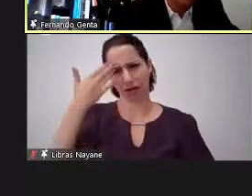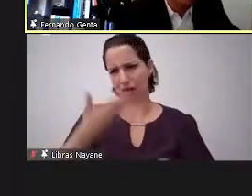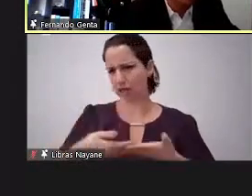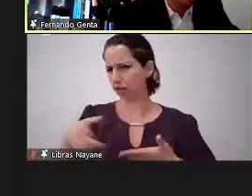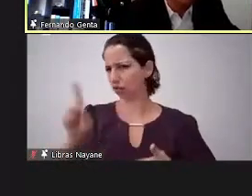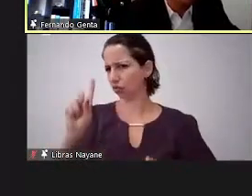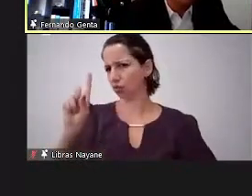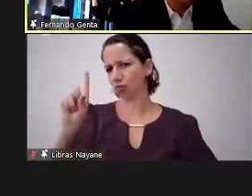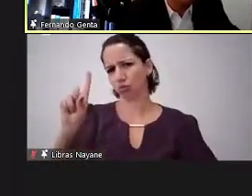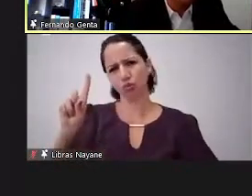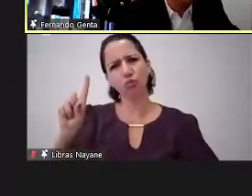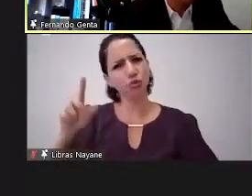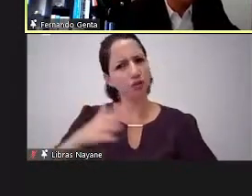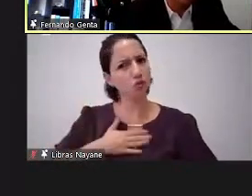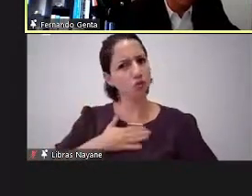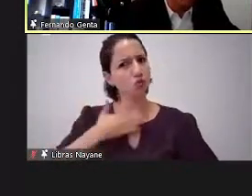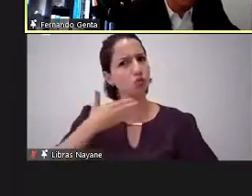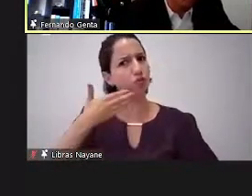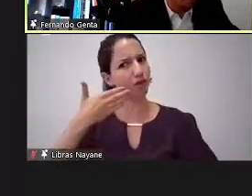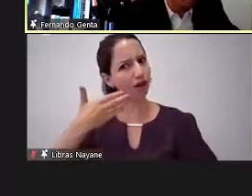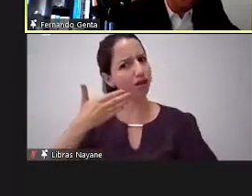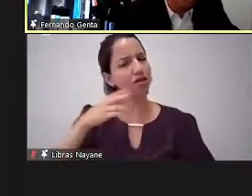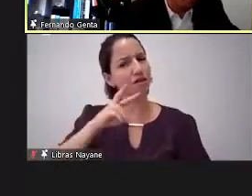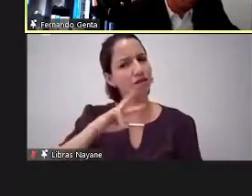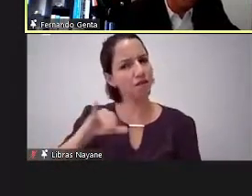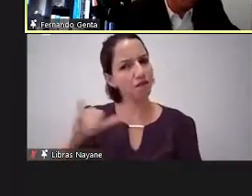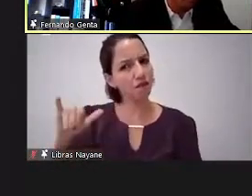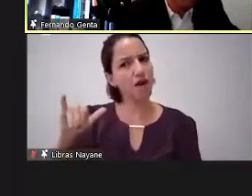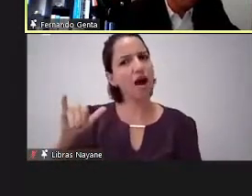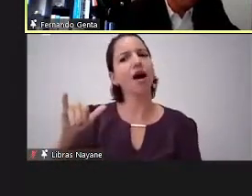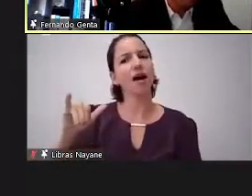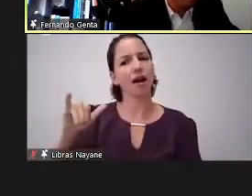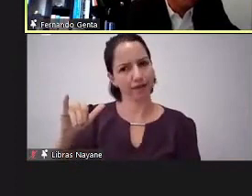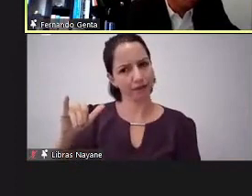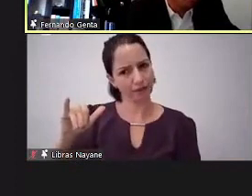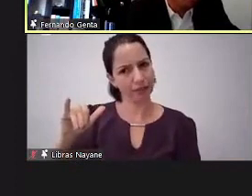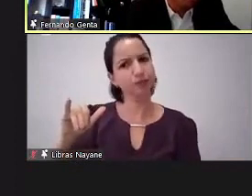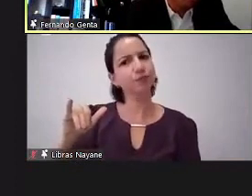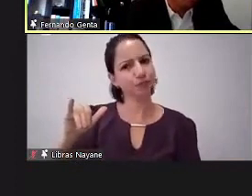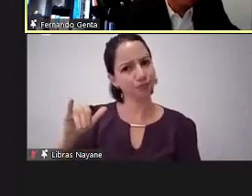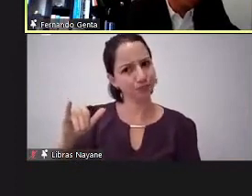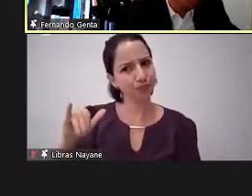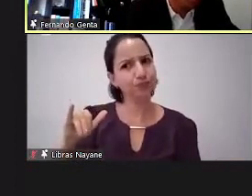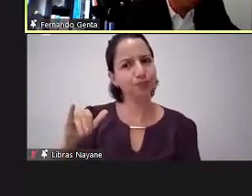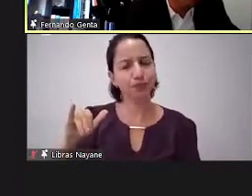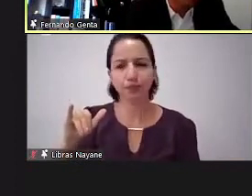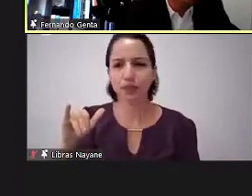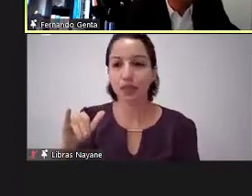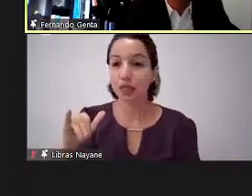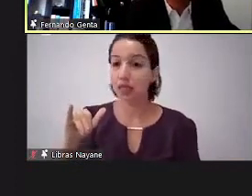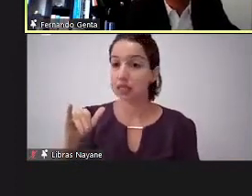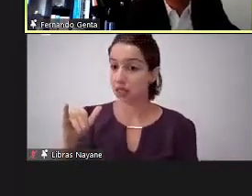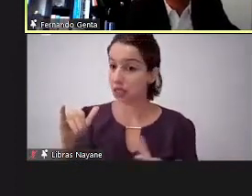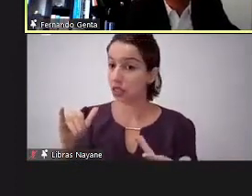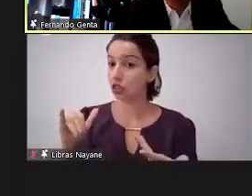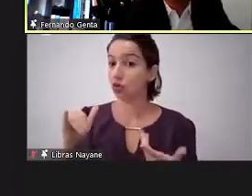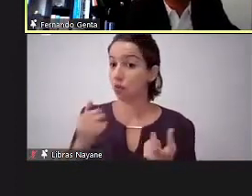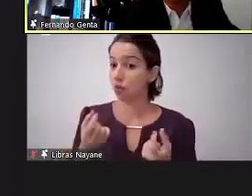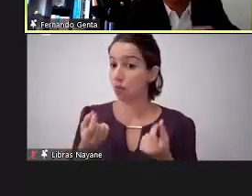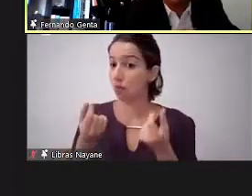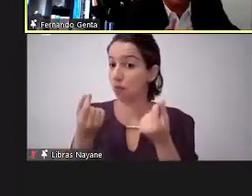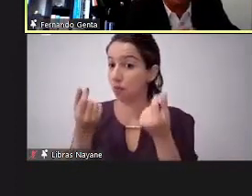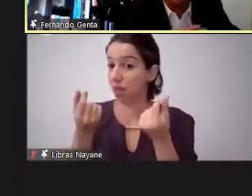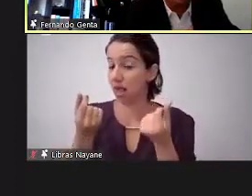it will end up in terms of 7%. But I think 100% of the surprise comes from